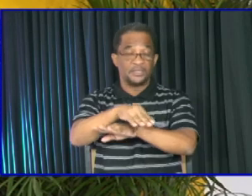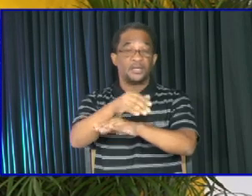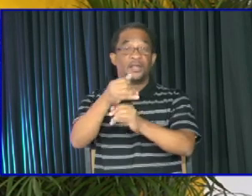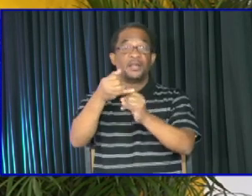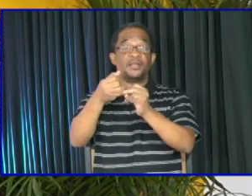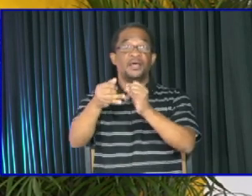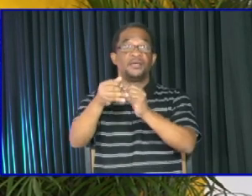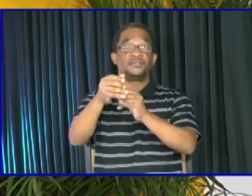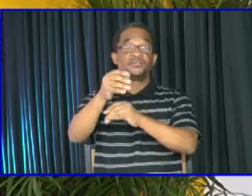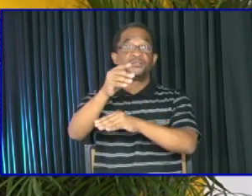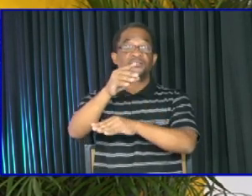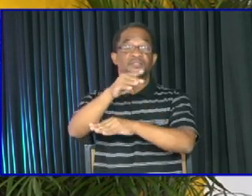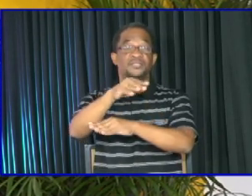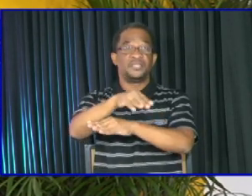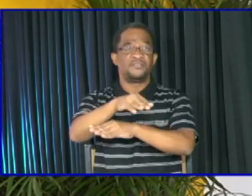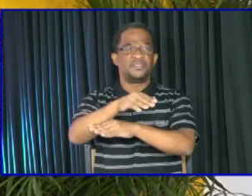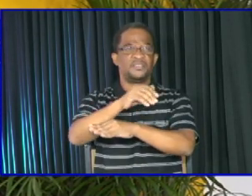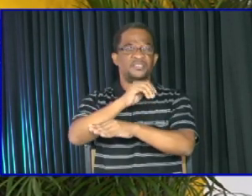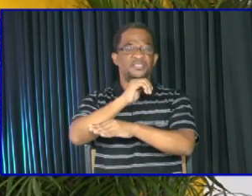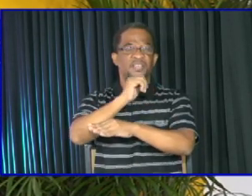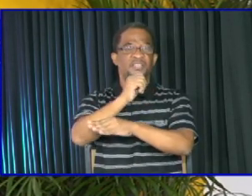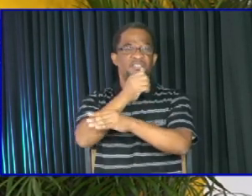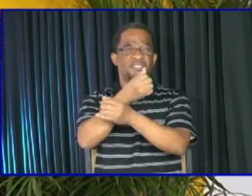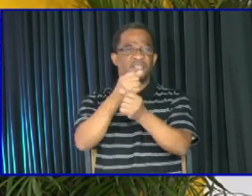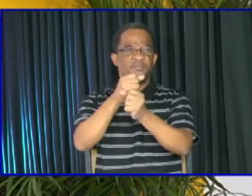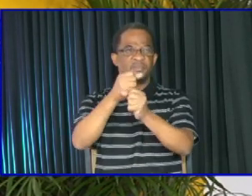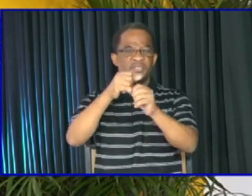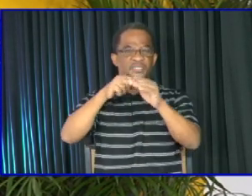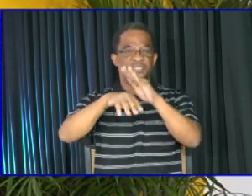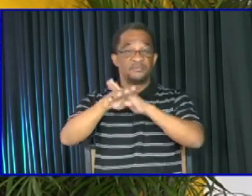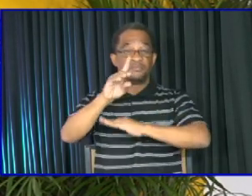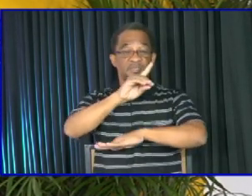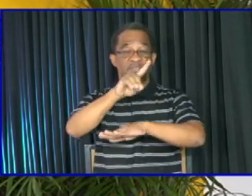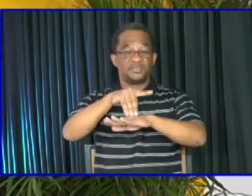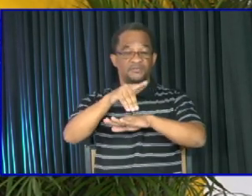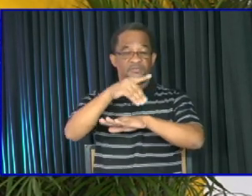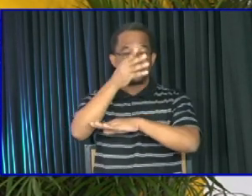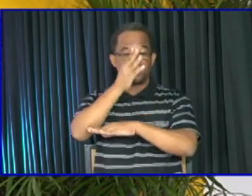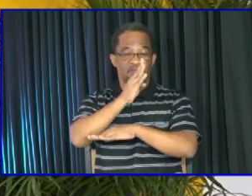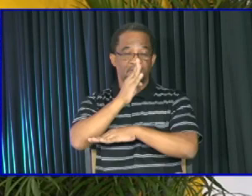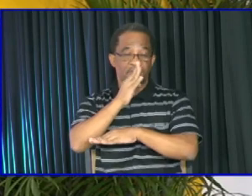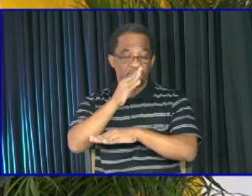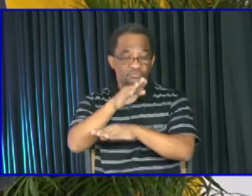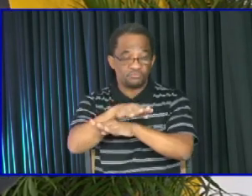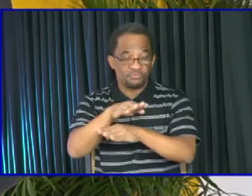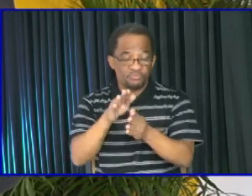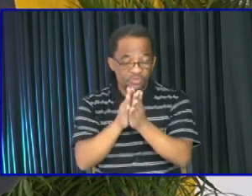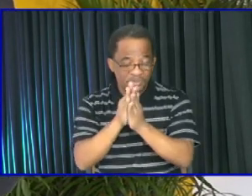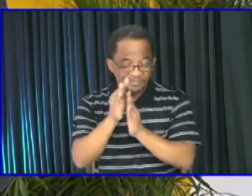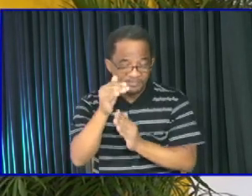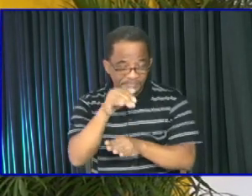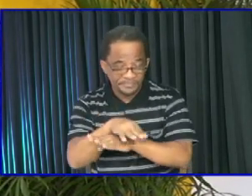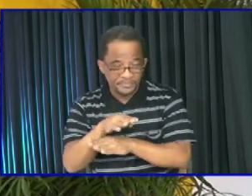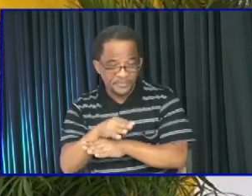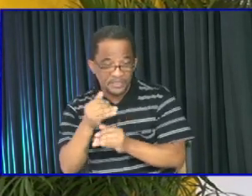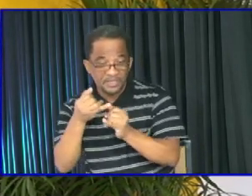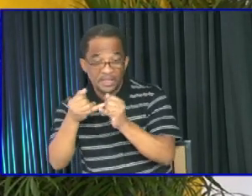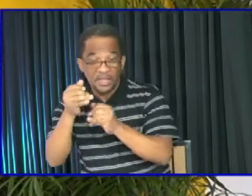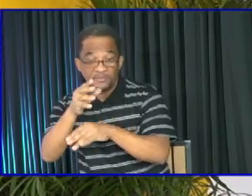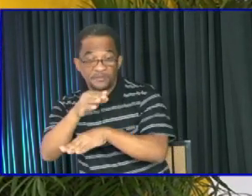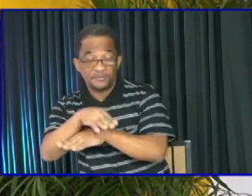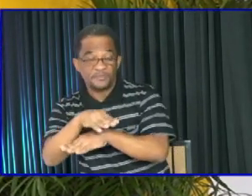last night not saved in the kingdom of God. I pray that tonight will be your last